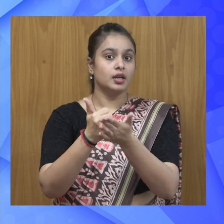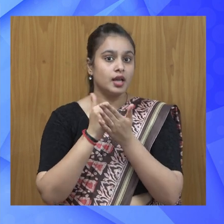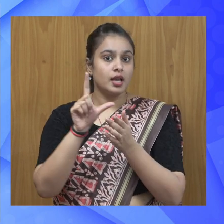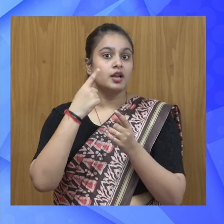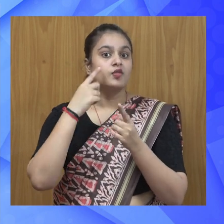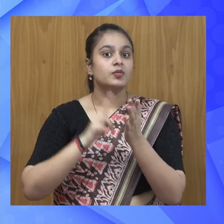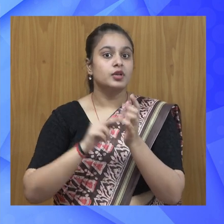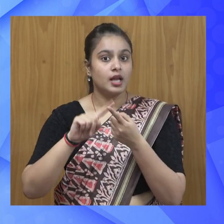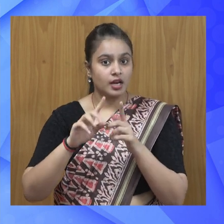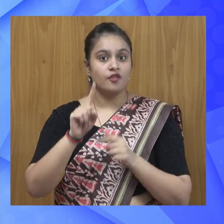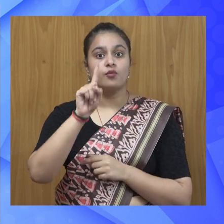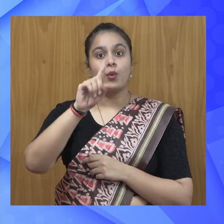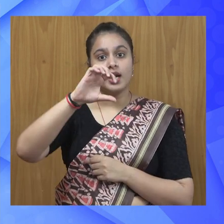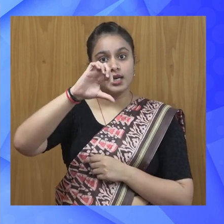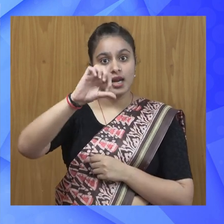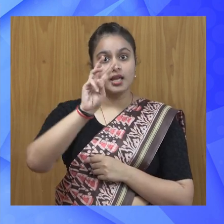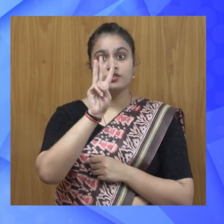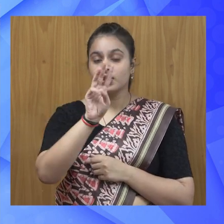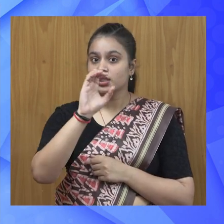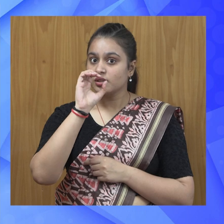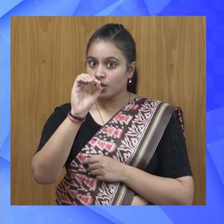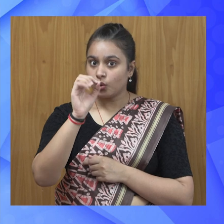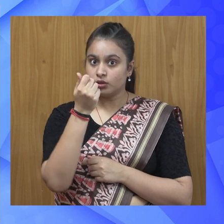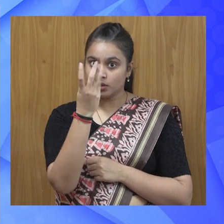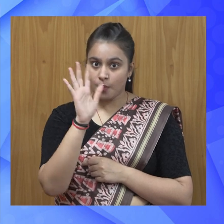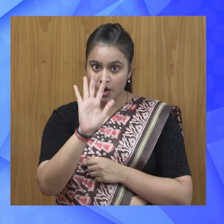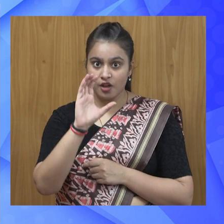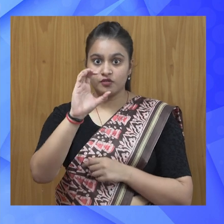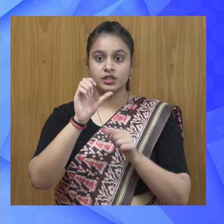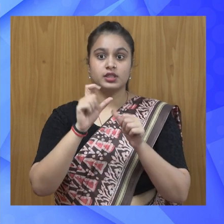number 1930. Or